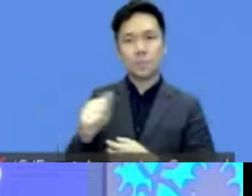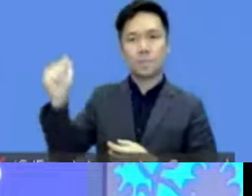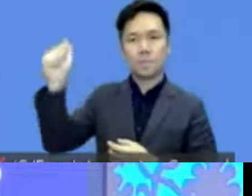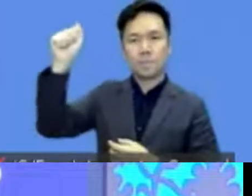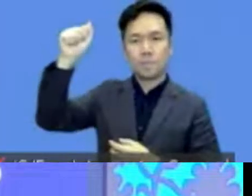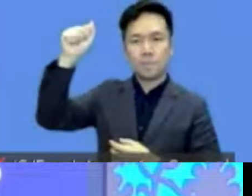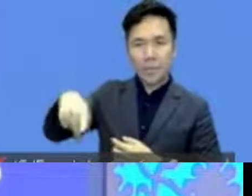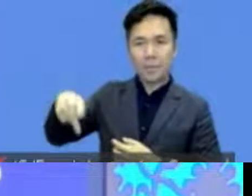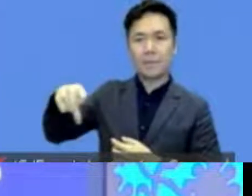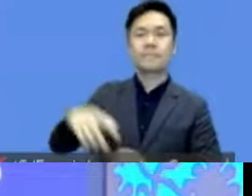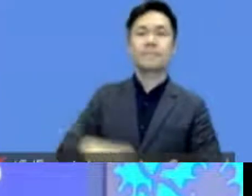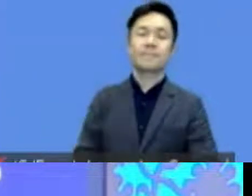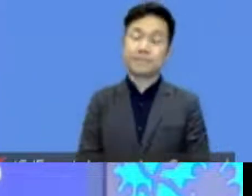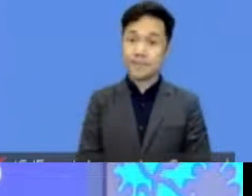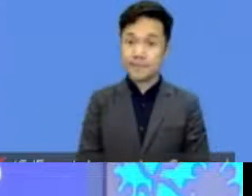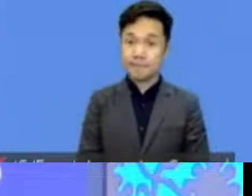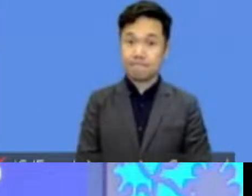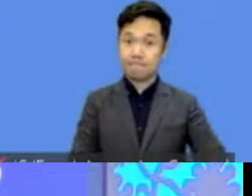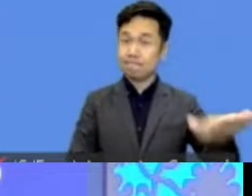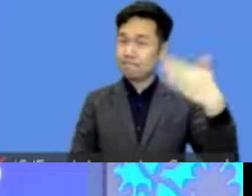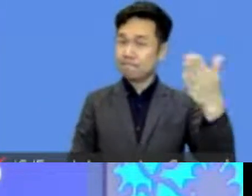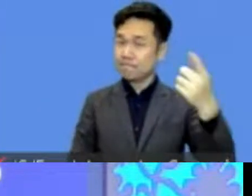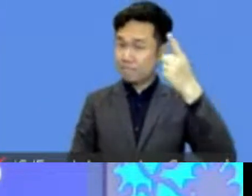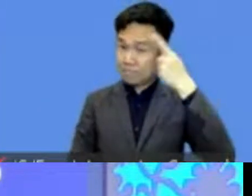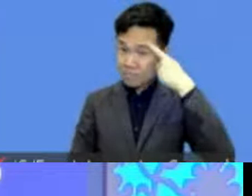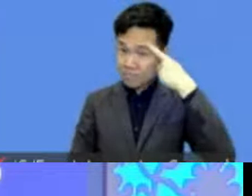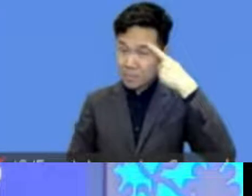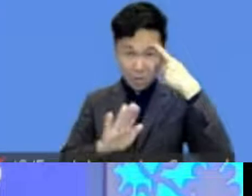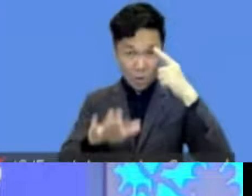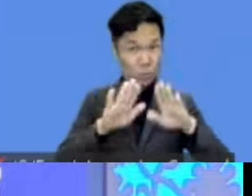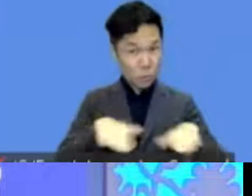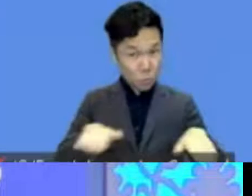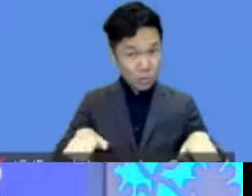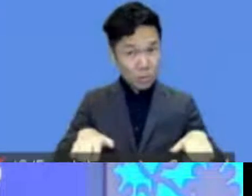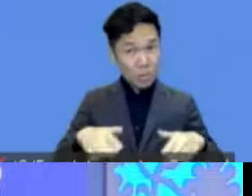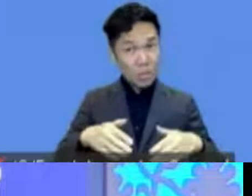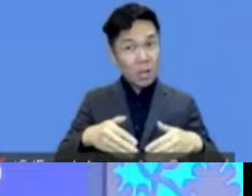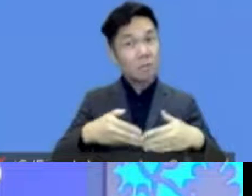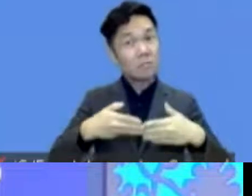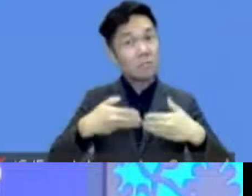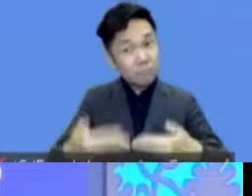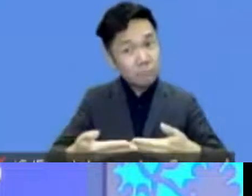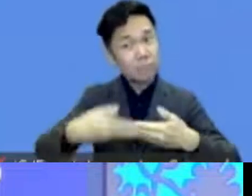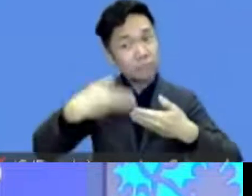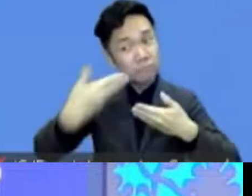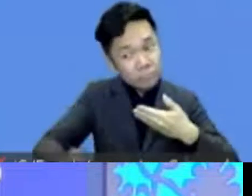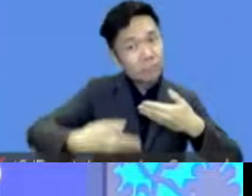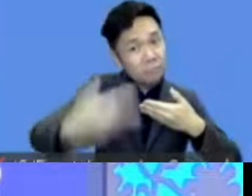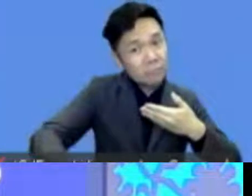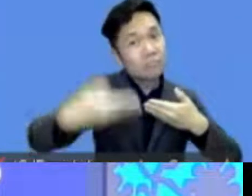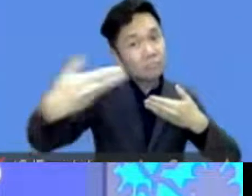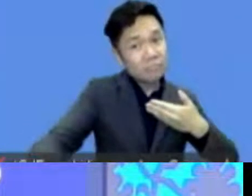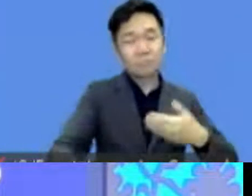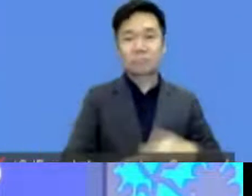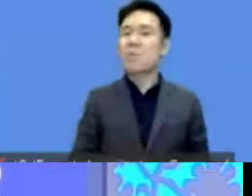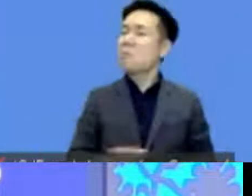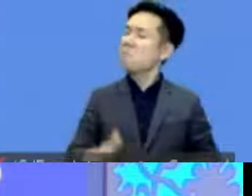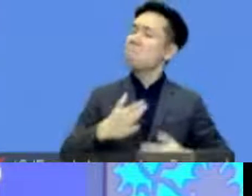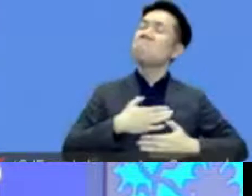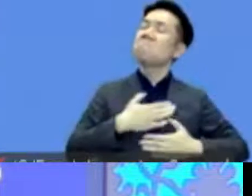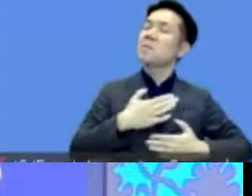And yes, let's think about our children and their children. We'll have to be futuristic. We are currently in this